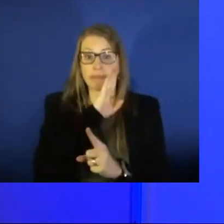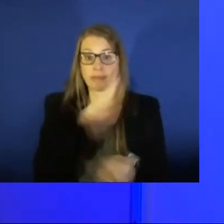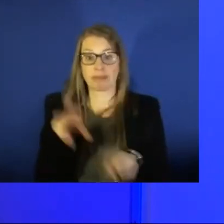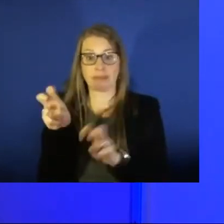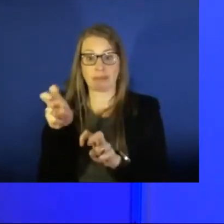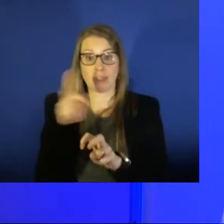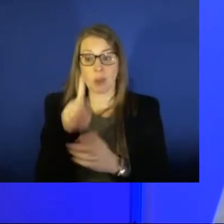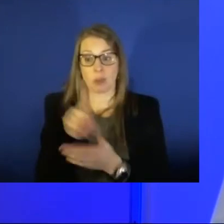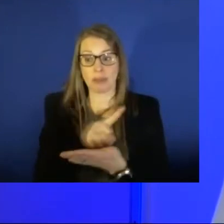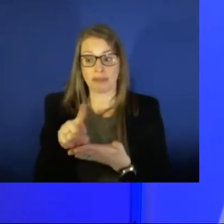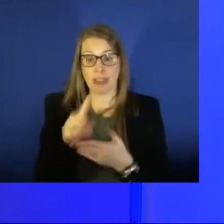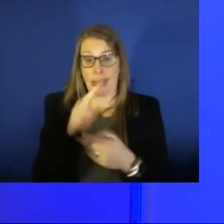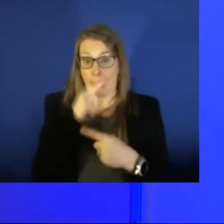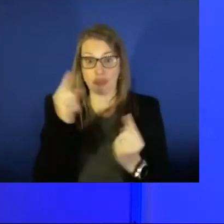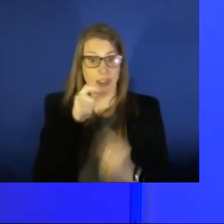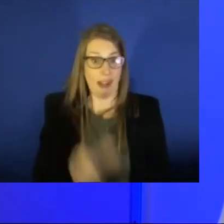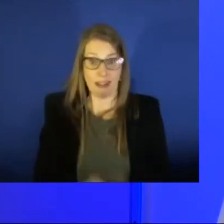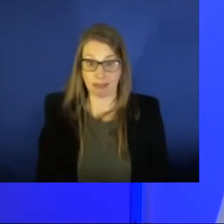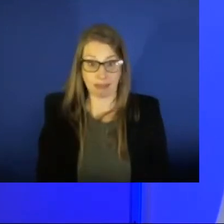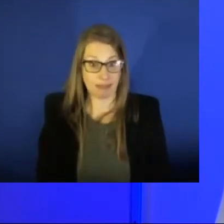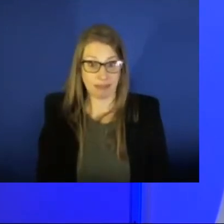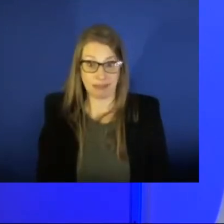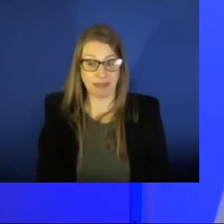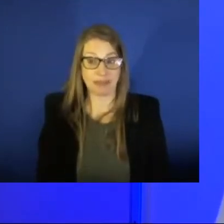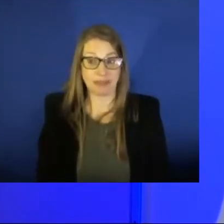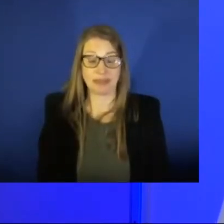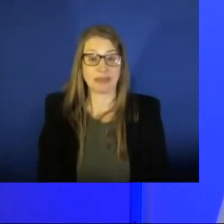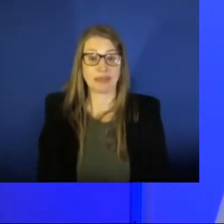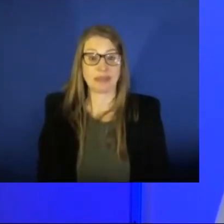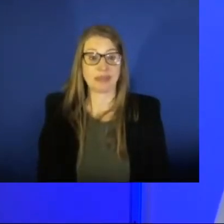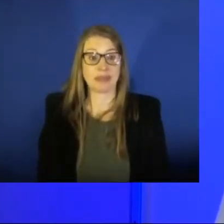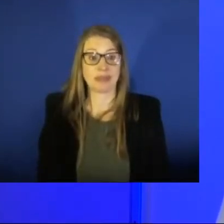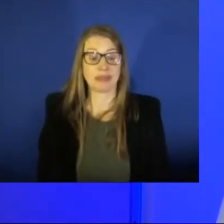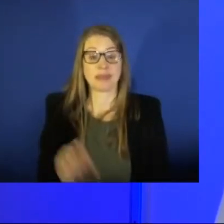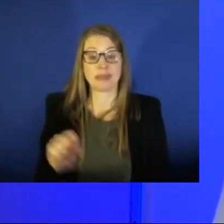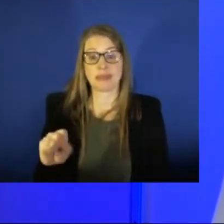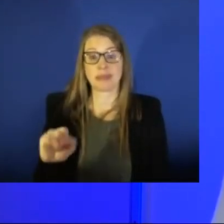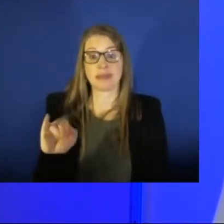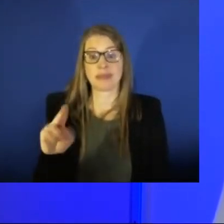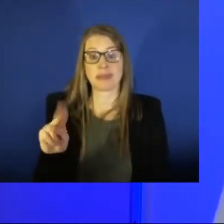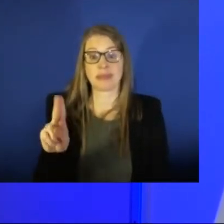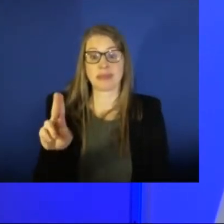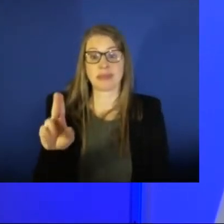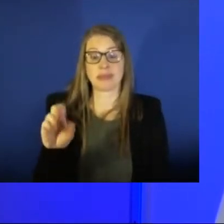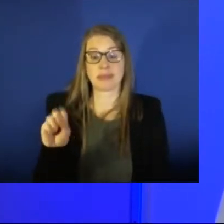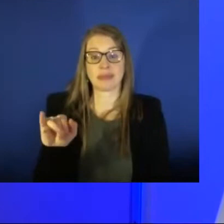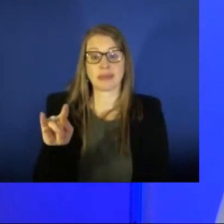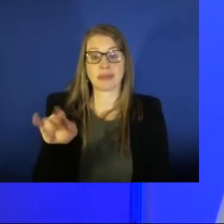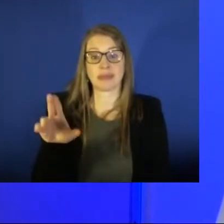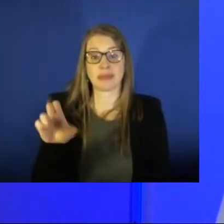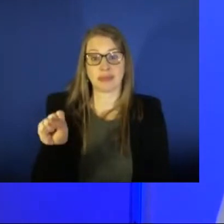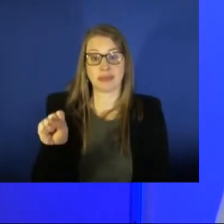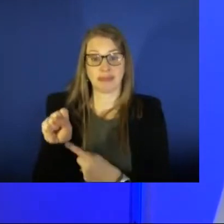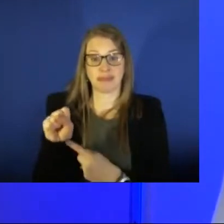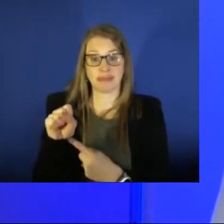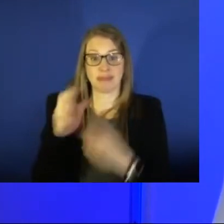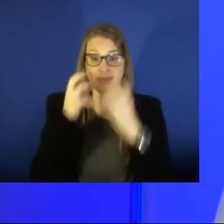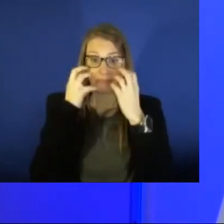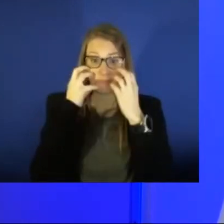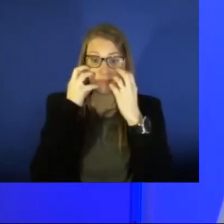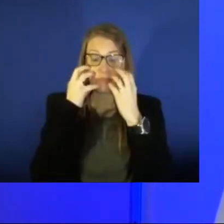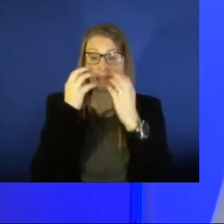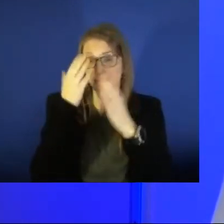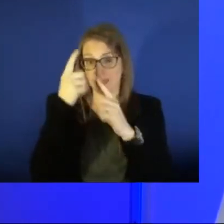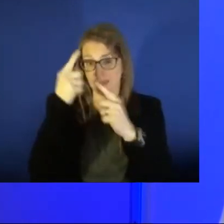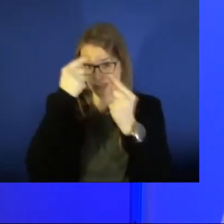allergy. The biggest thing we talk about is sinusitis, where you've got headaches and drainage and all. That can get tricky. And a lot of